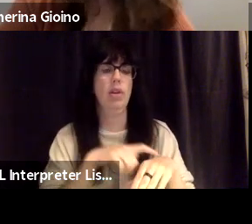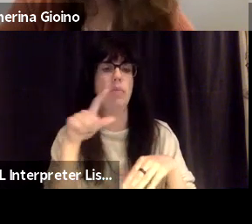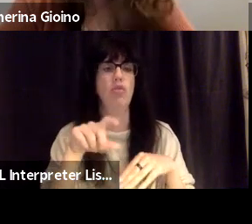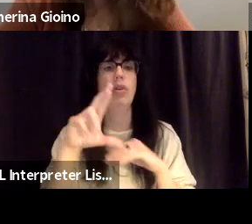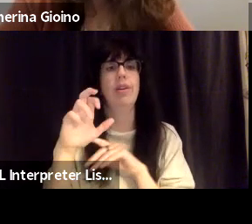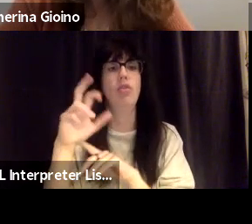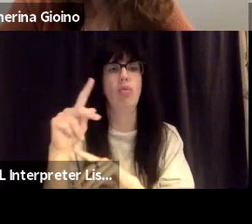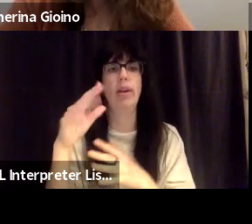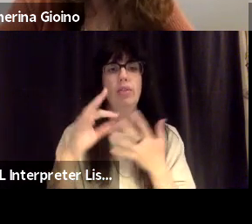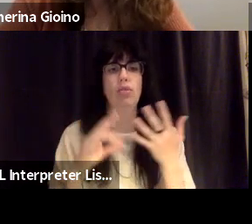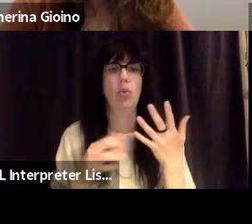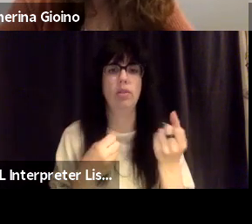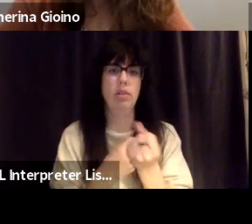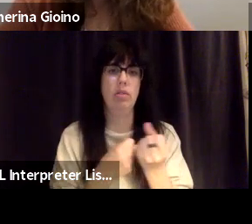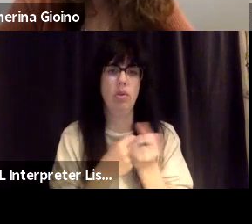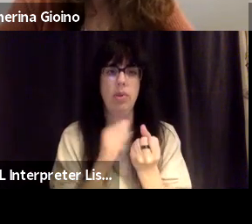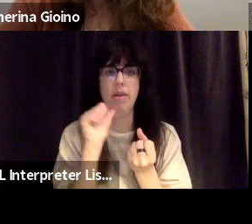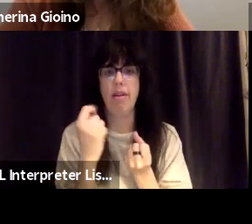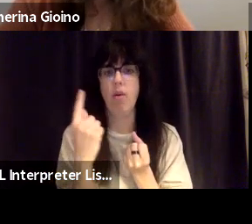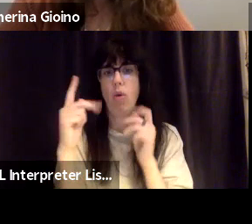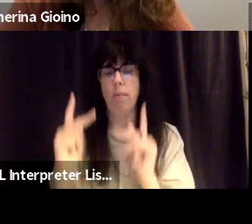just done one person. So